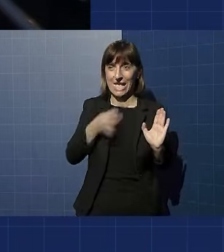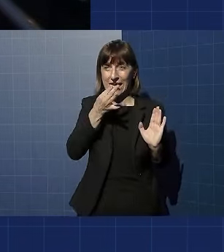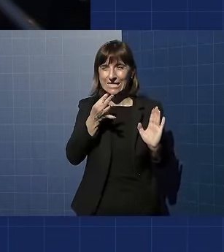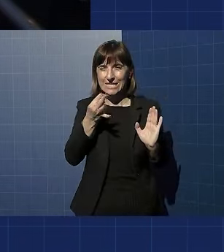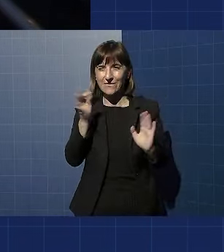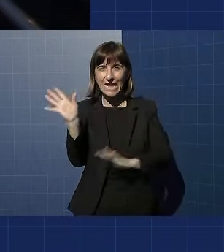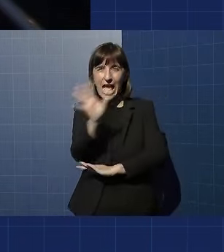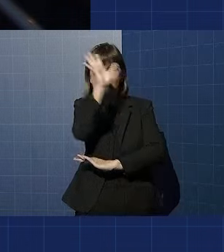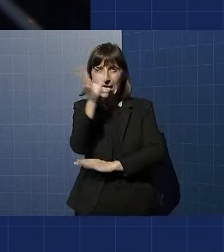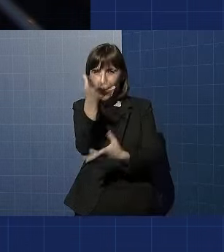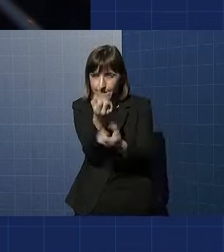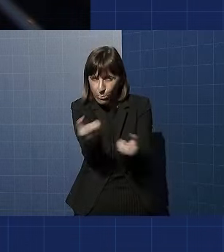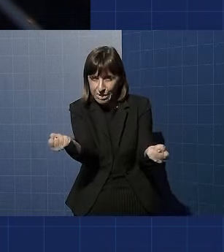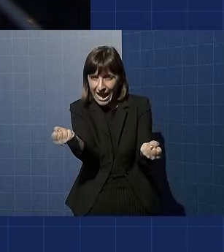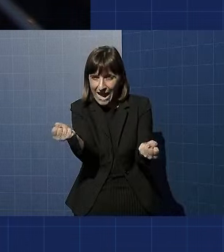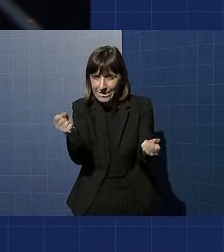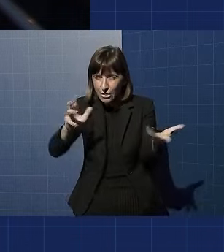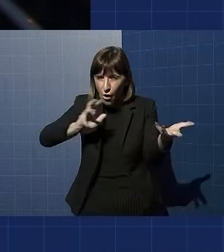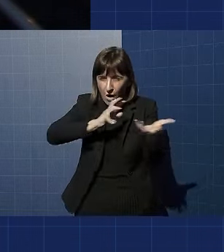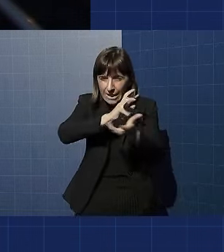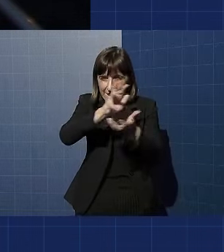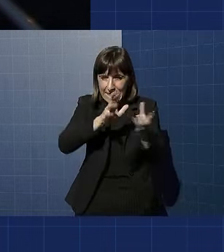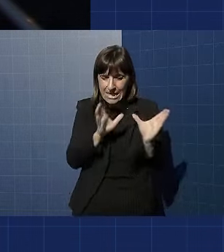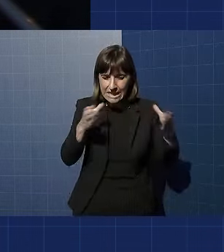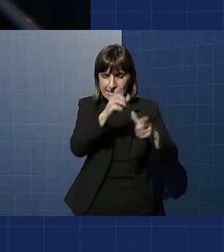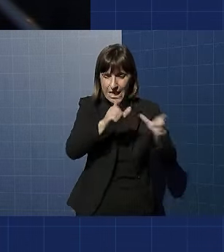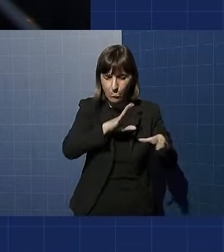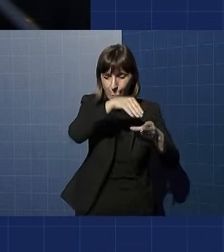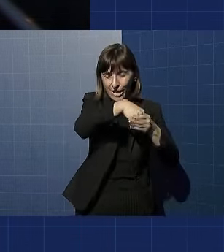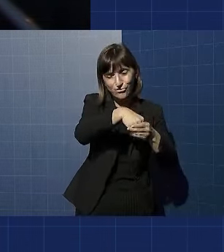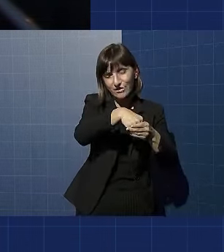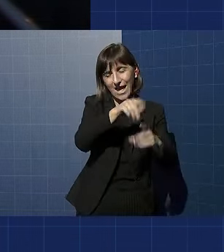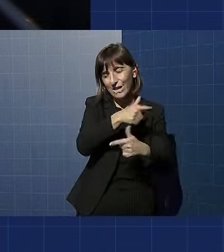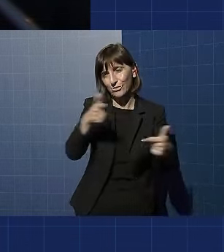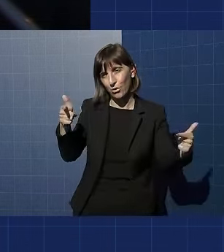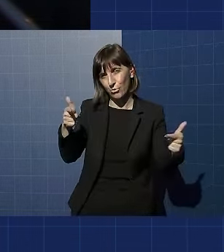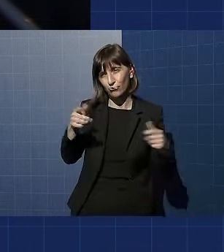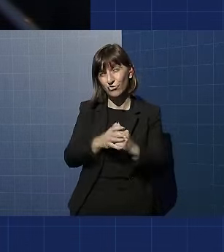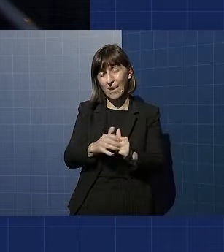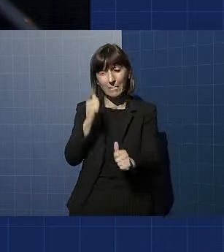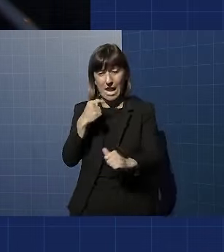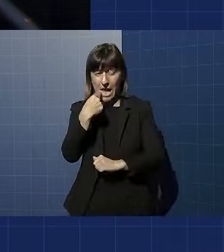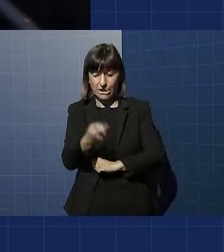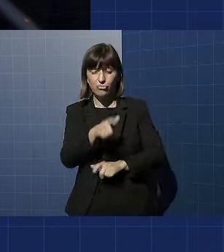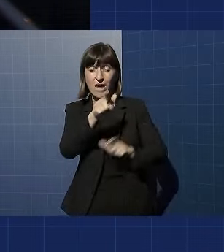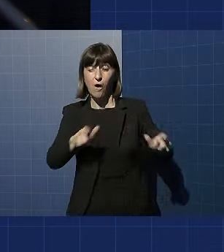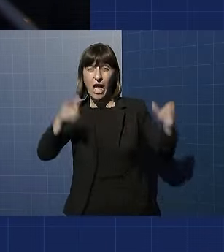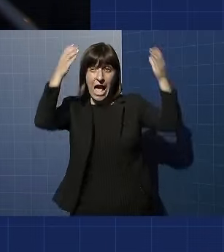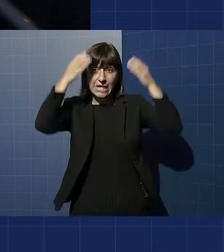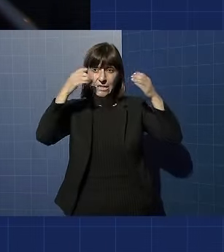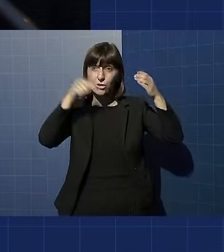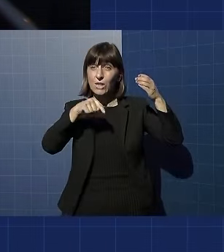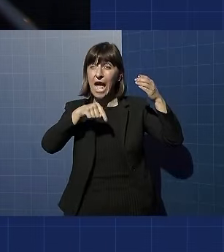the buoying, you know, the astronauts that go from 8 days to 8 months. This has a big impact on, you